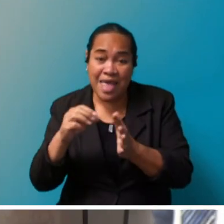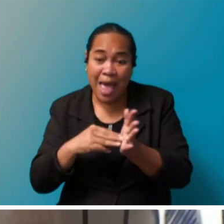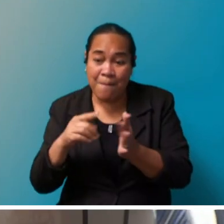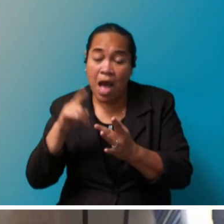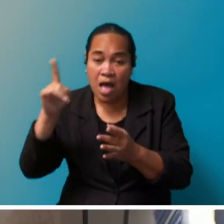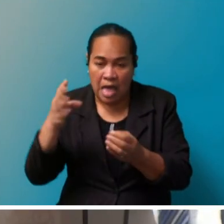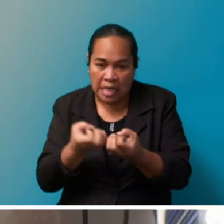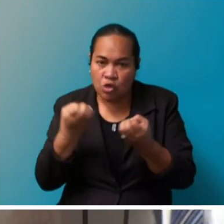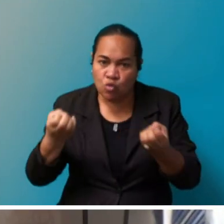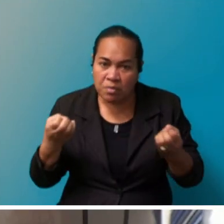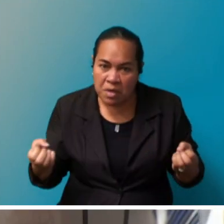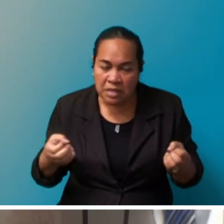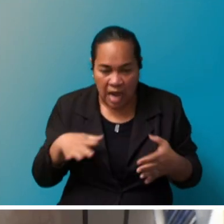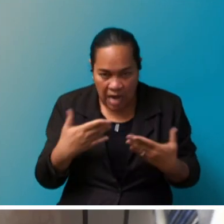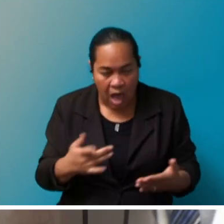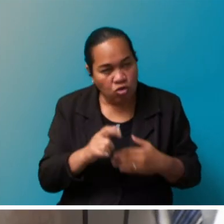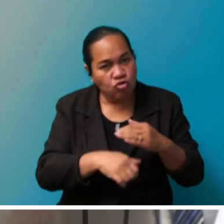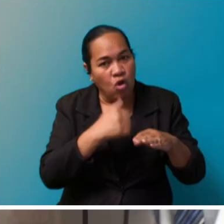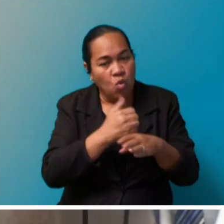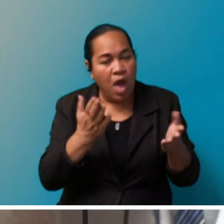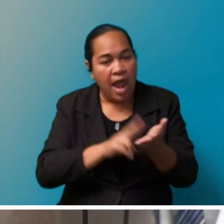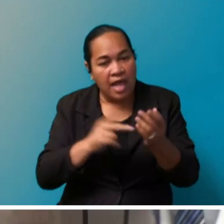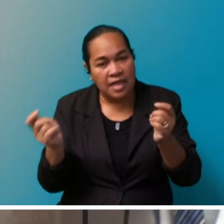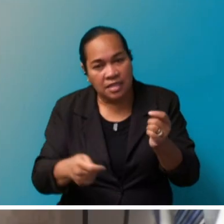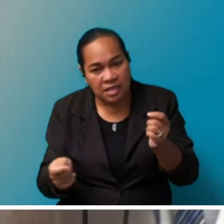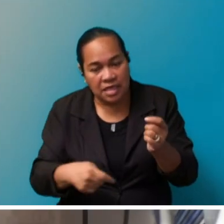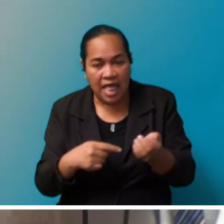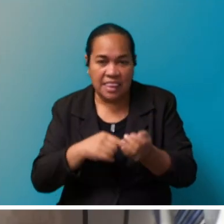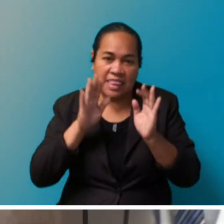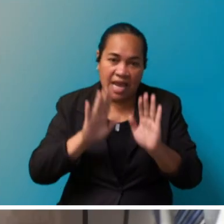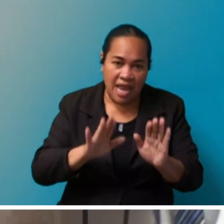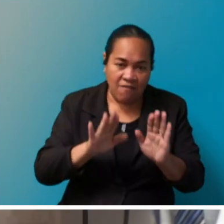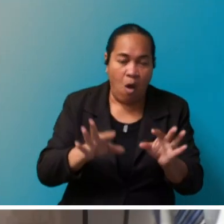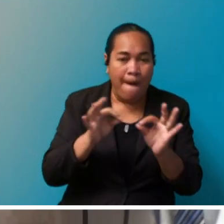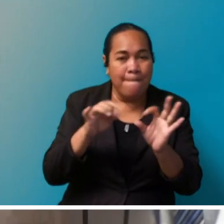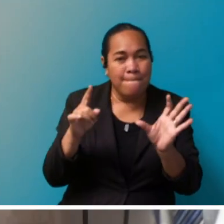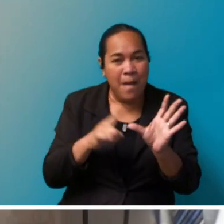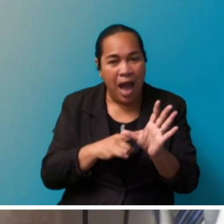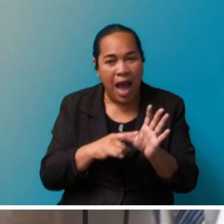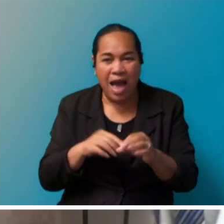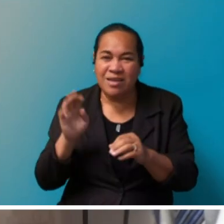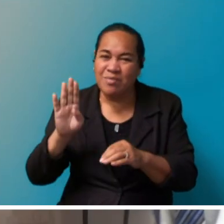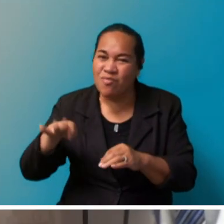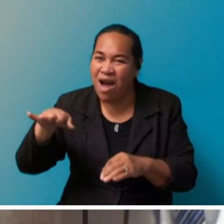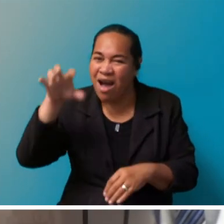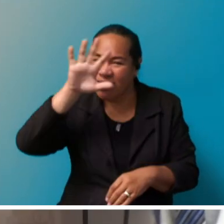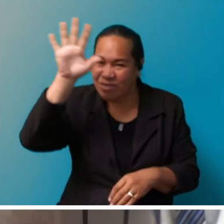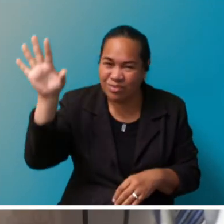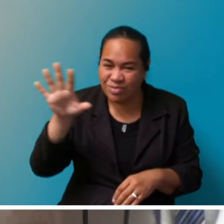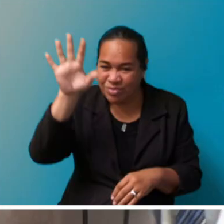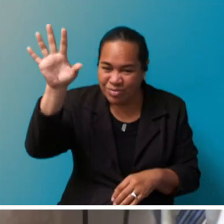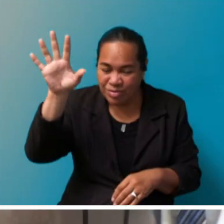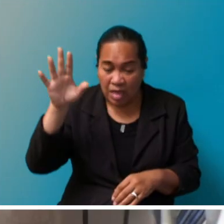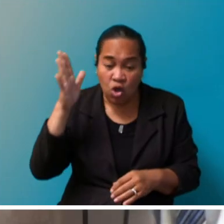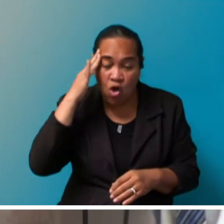now installed in Nitasiri, Teliavu, Ba, and Madhuata. And the MOU is being drafted with NDMI Korea as we